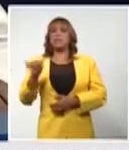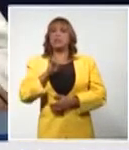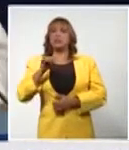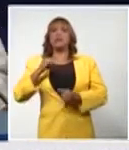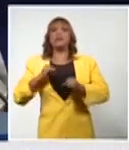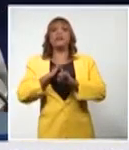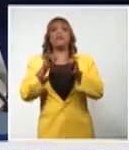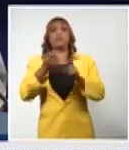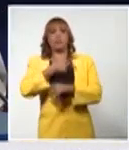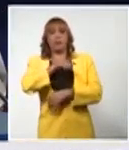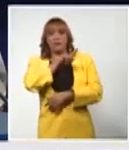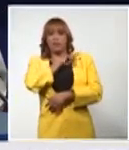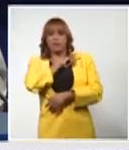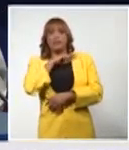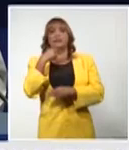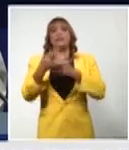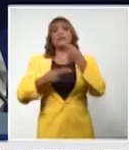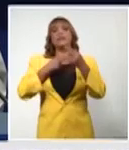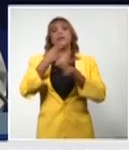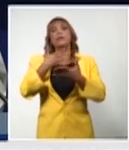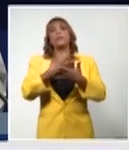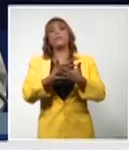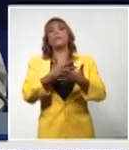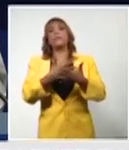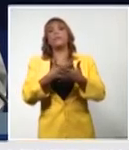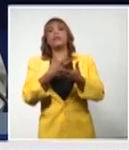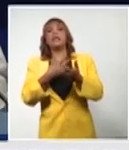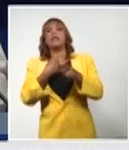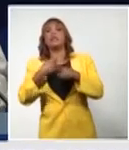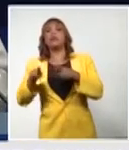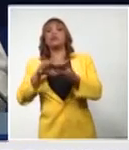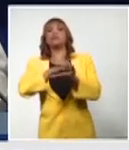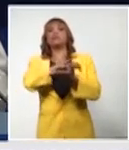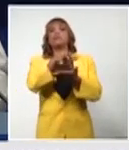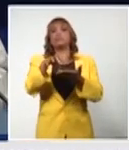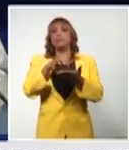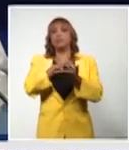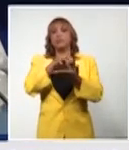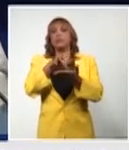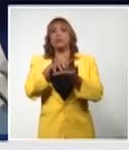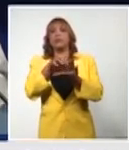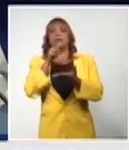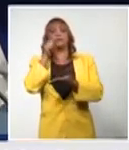Like always, samples were taken from all of the country's provinces.